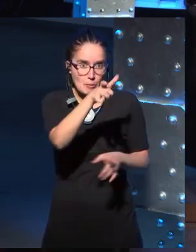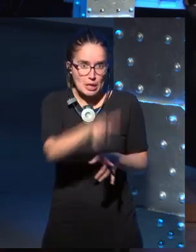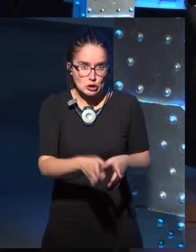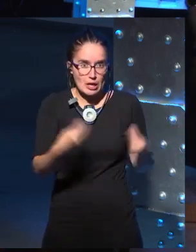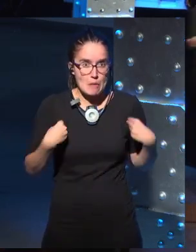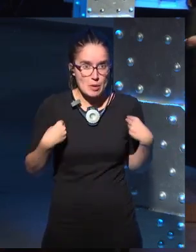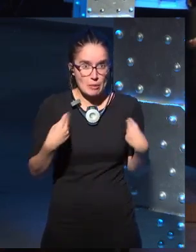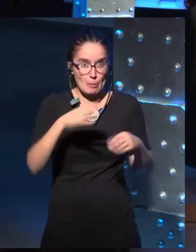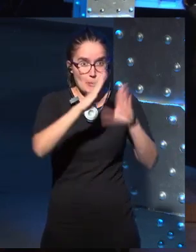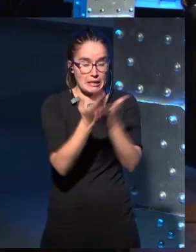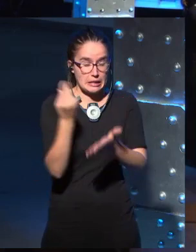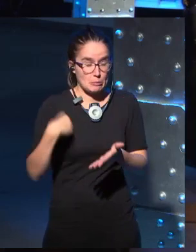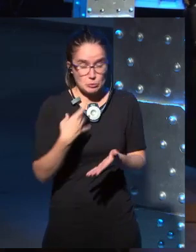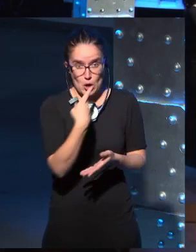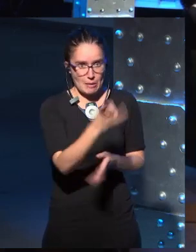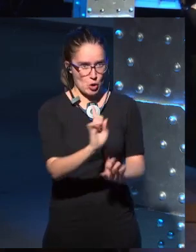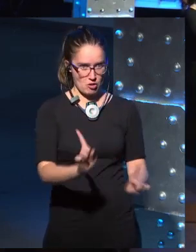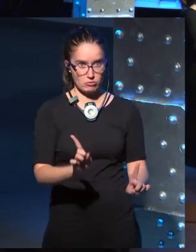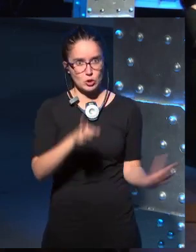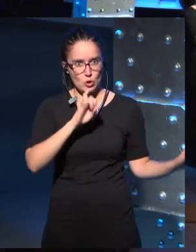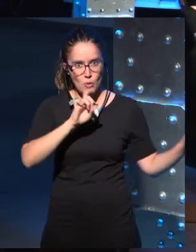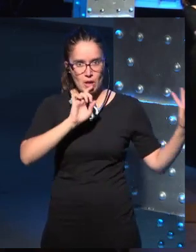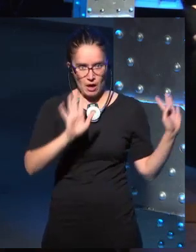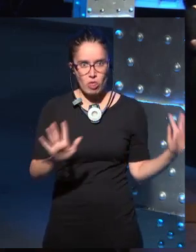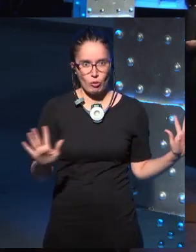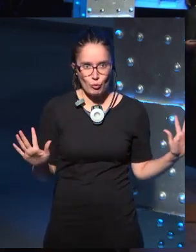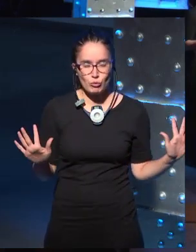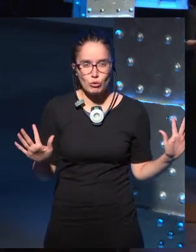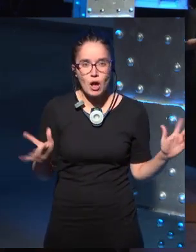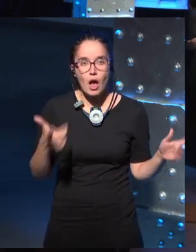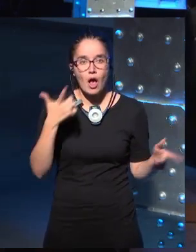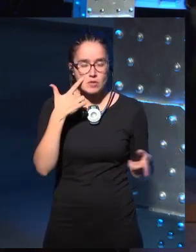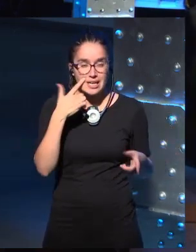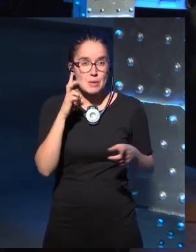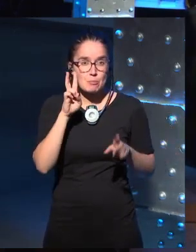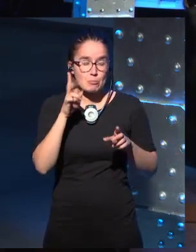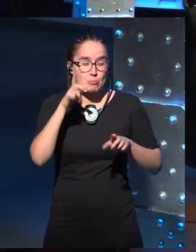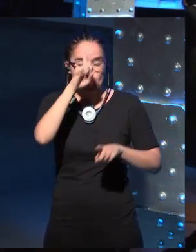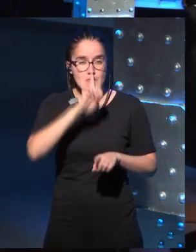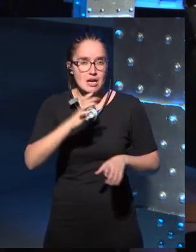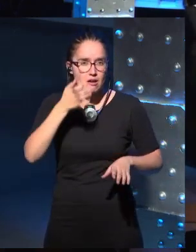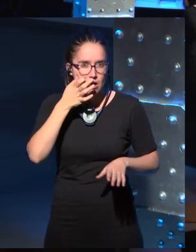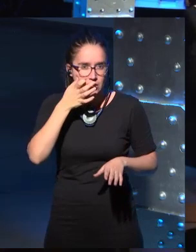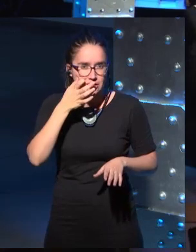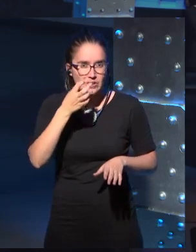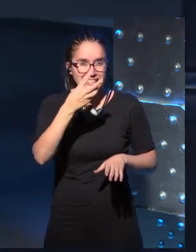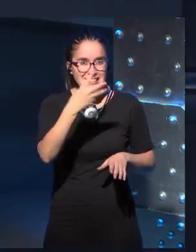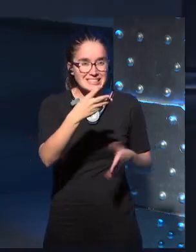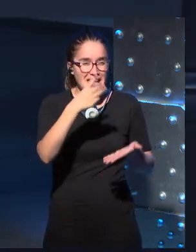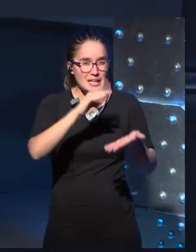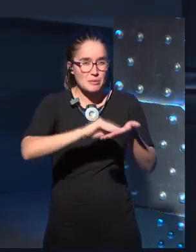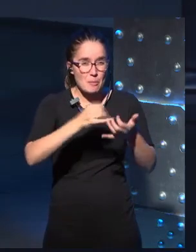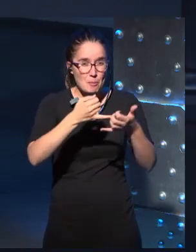tricky. So again, this is a real picture. Andromeda is 3 times more massive than the Milky Way. It has